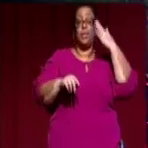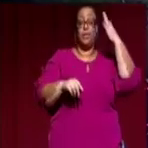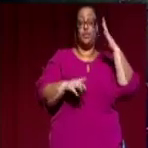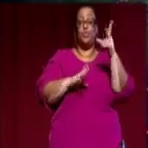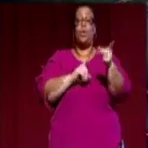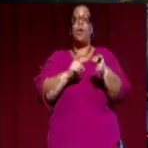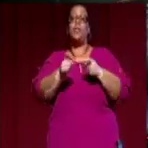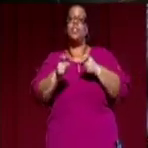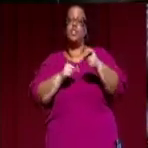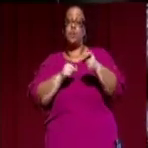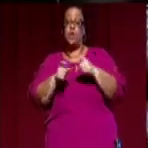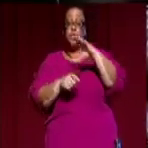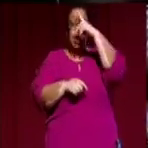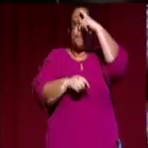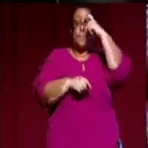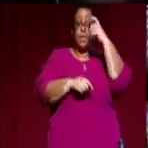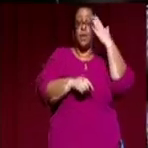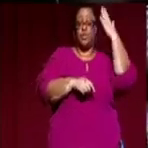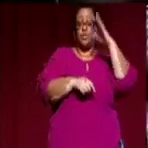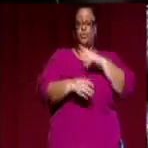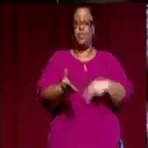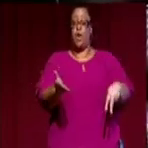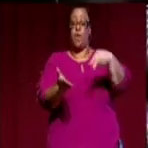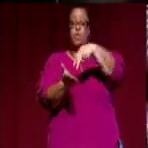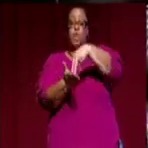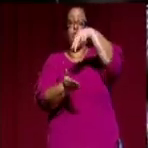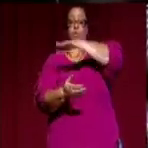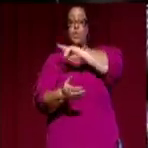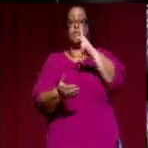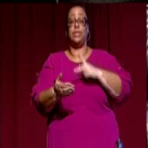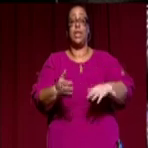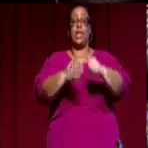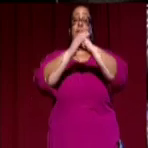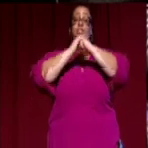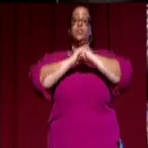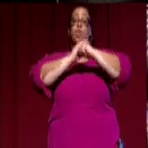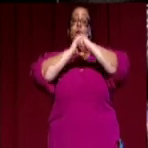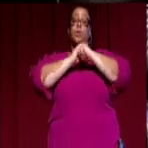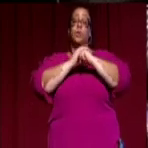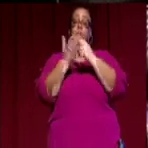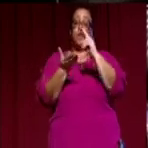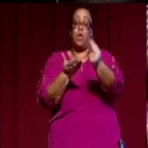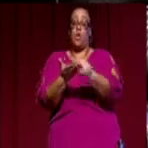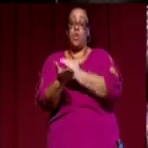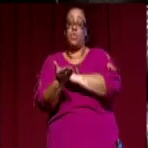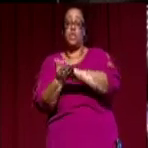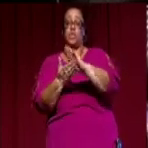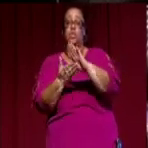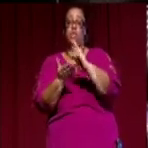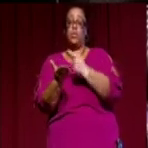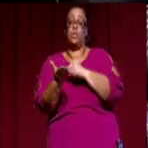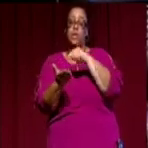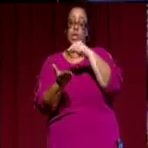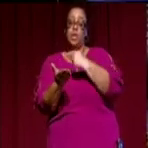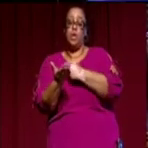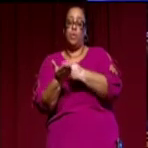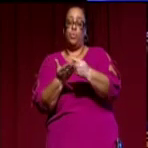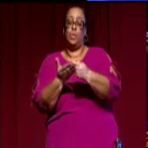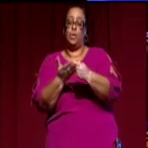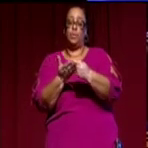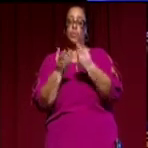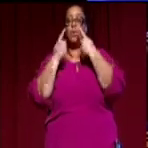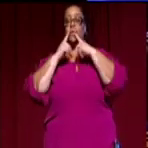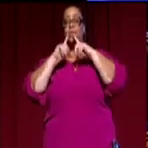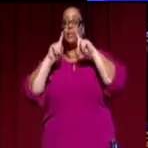in charge because you are the risen King. As we worship on this holy week, we're here to declare that you